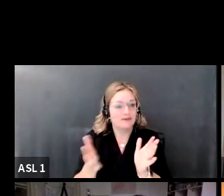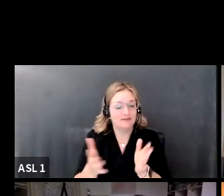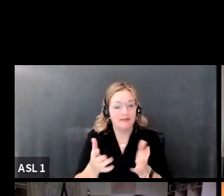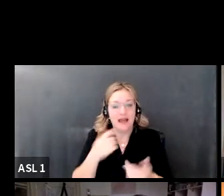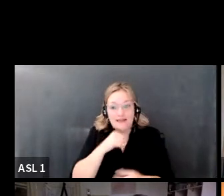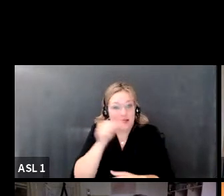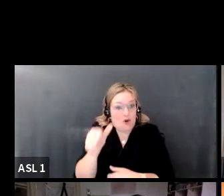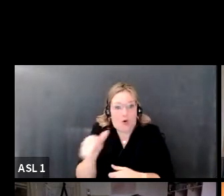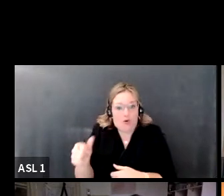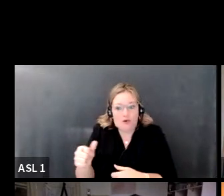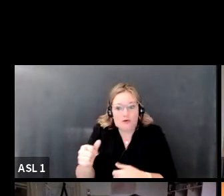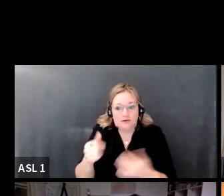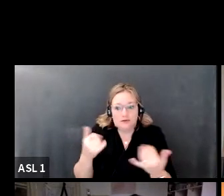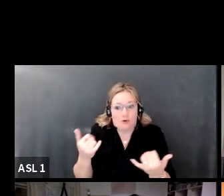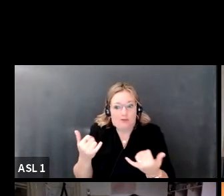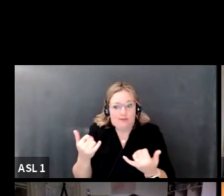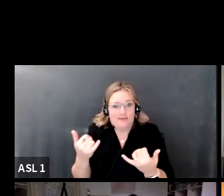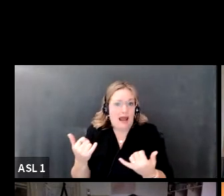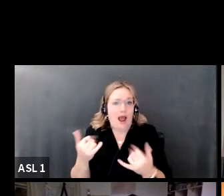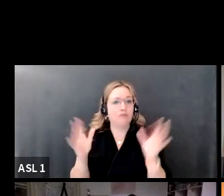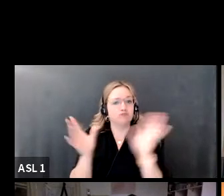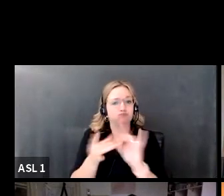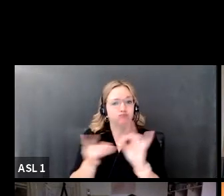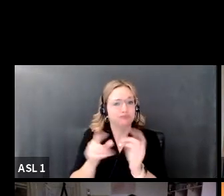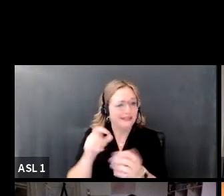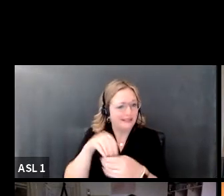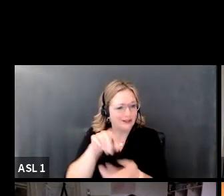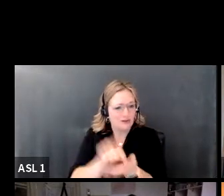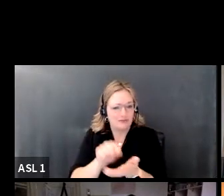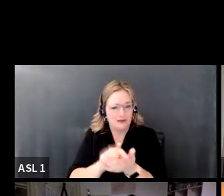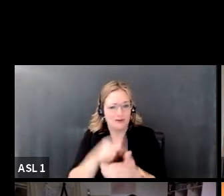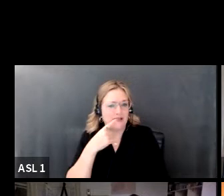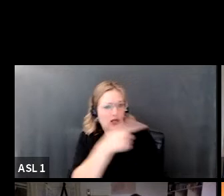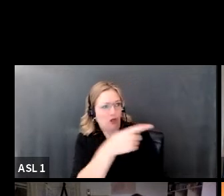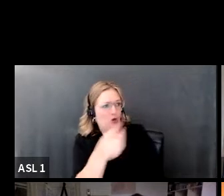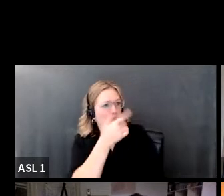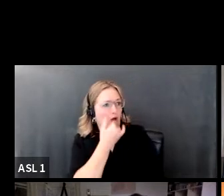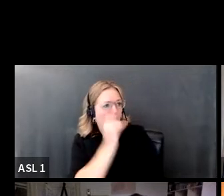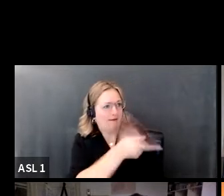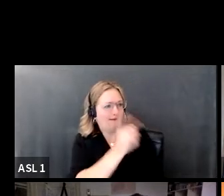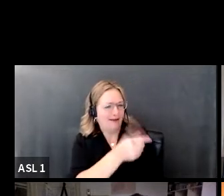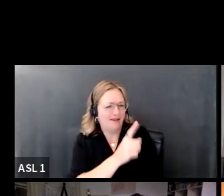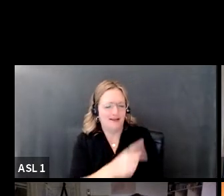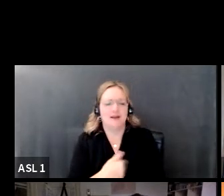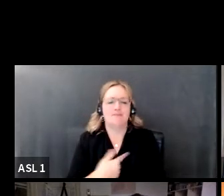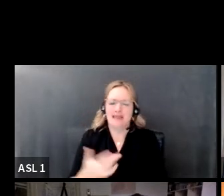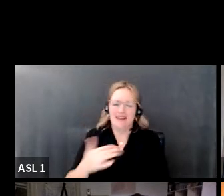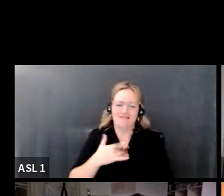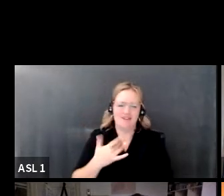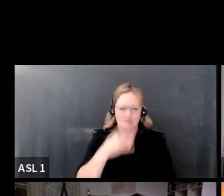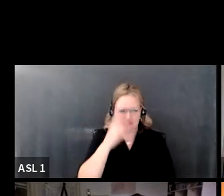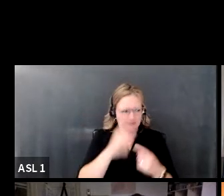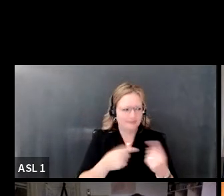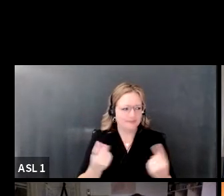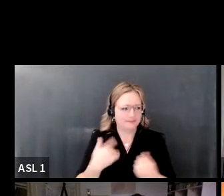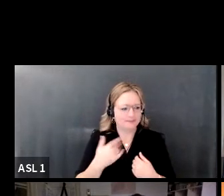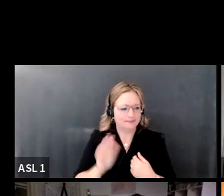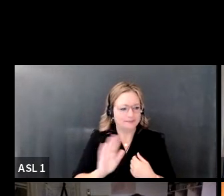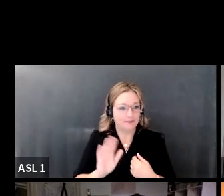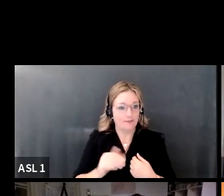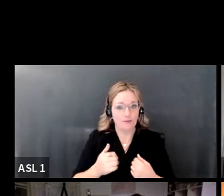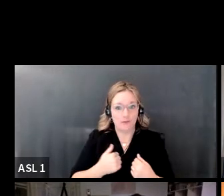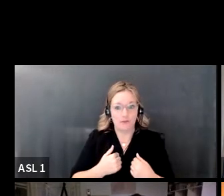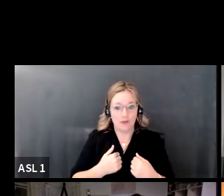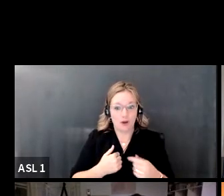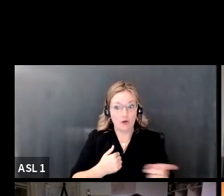things and they haven't and the fact that they're just coming out to say well you're doing it wrong like no like that's just you guys are doing great for that like just